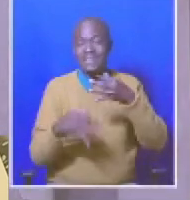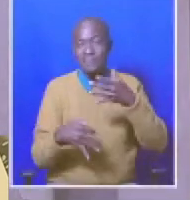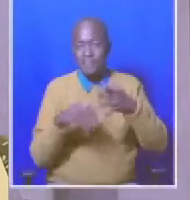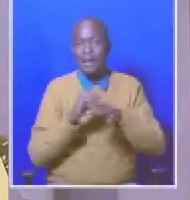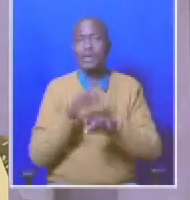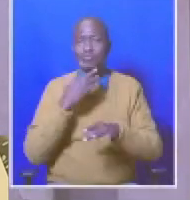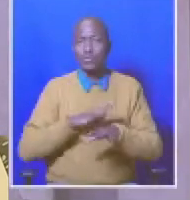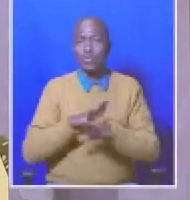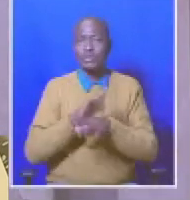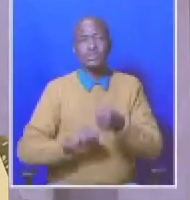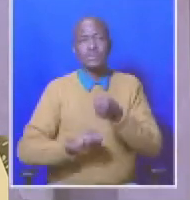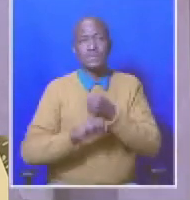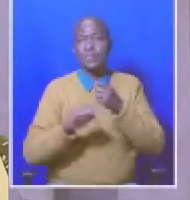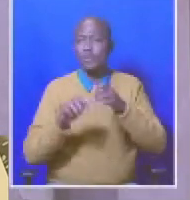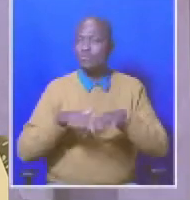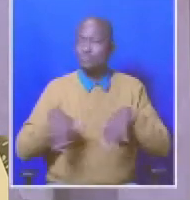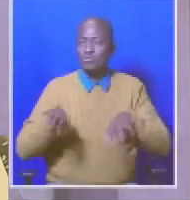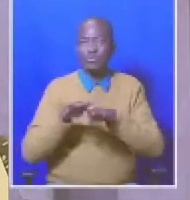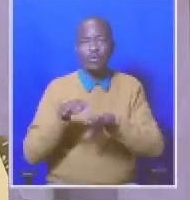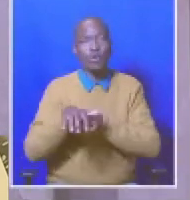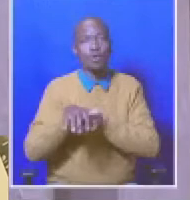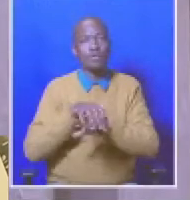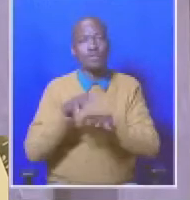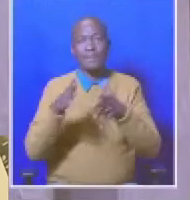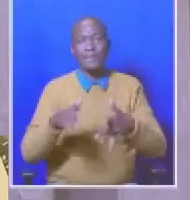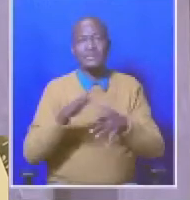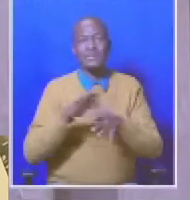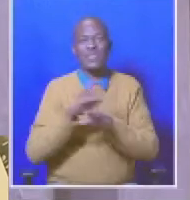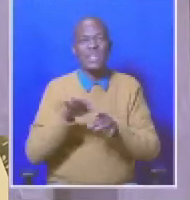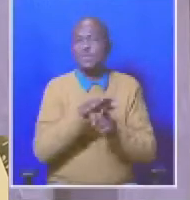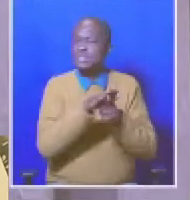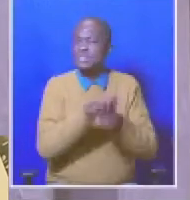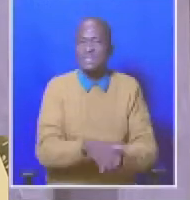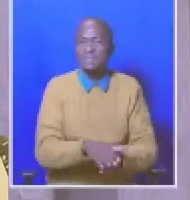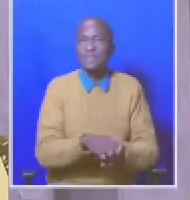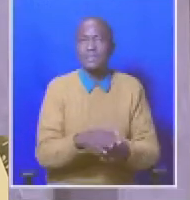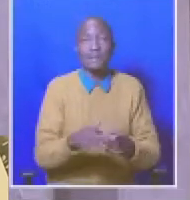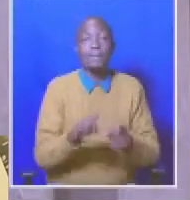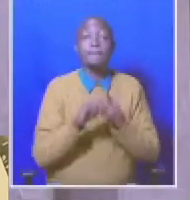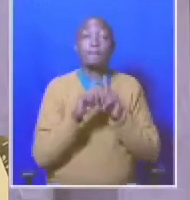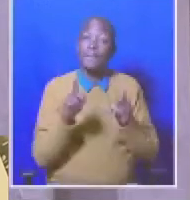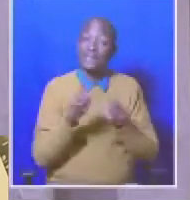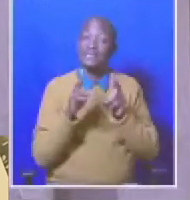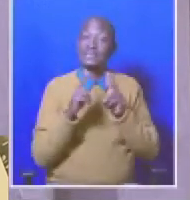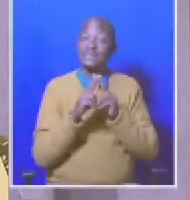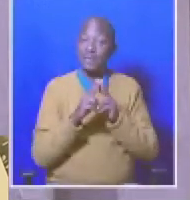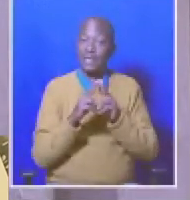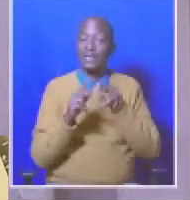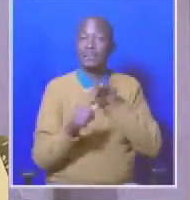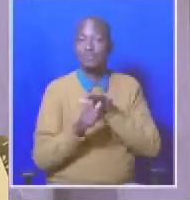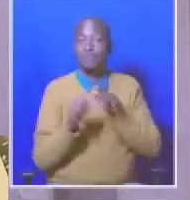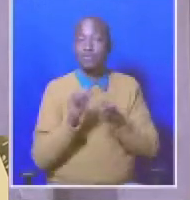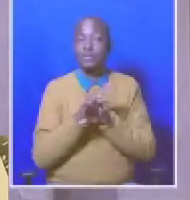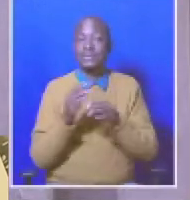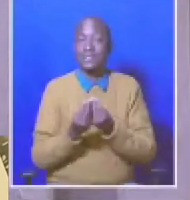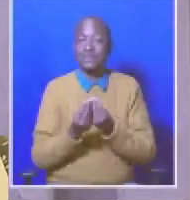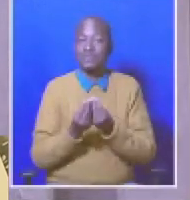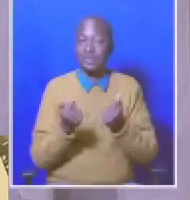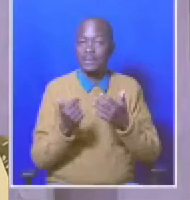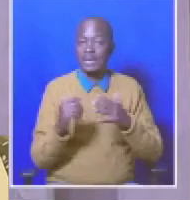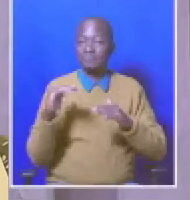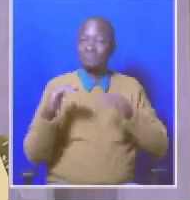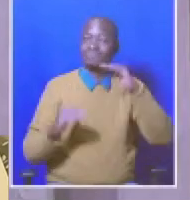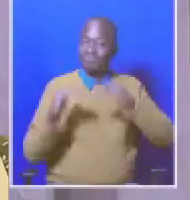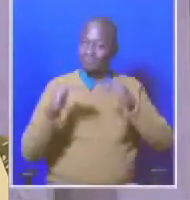all farmers. We are not discriminating, but it's important to redress the imbalances of the